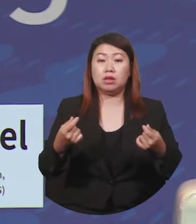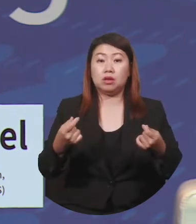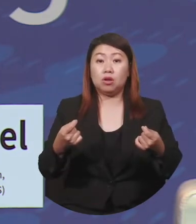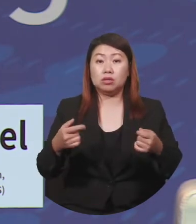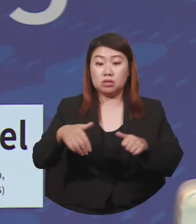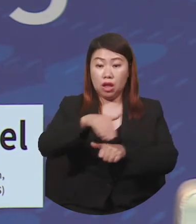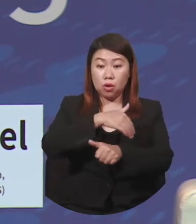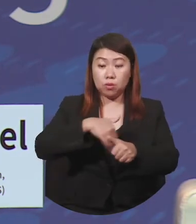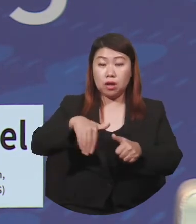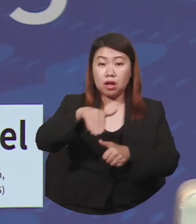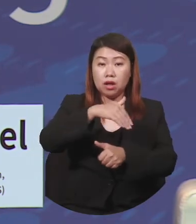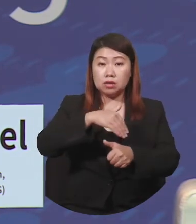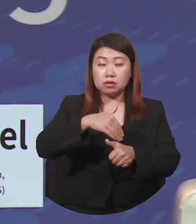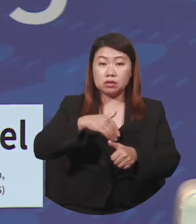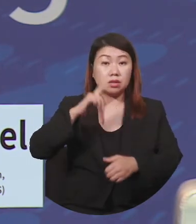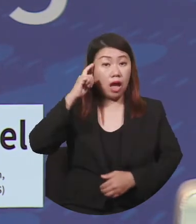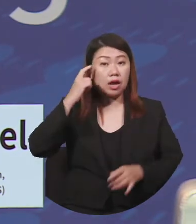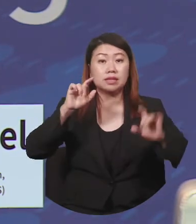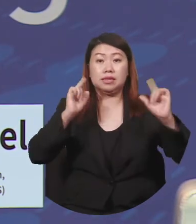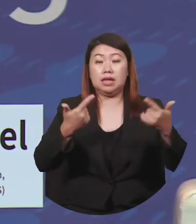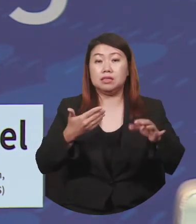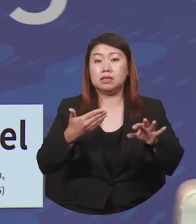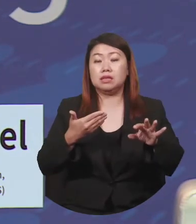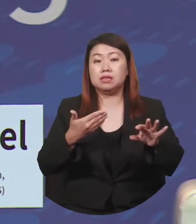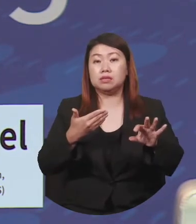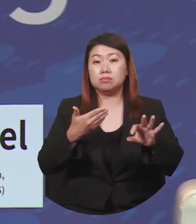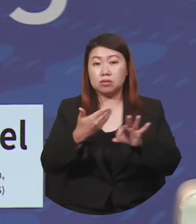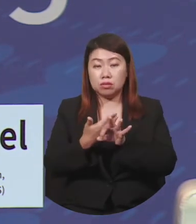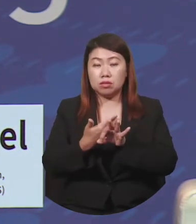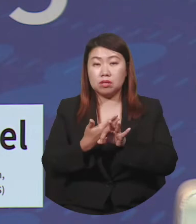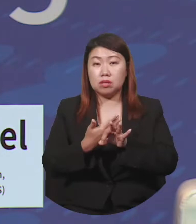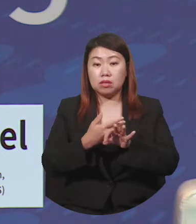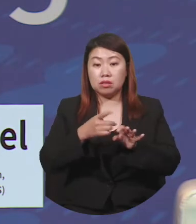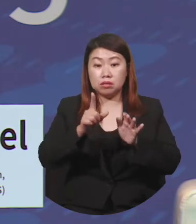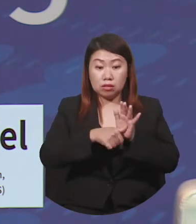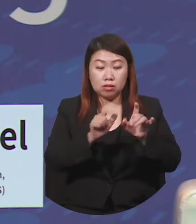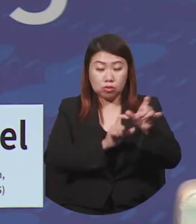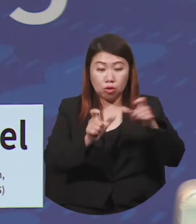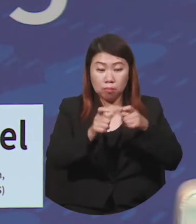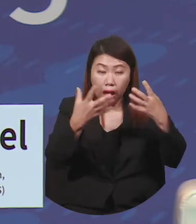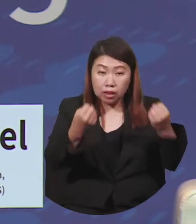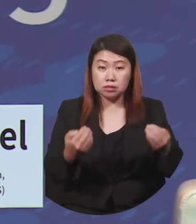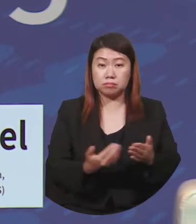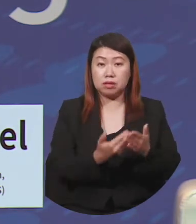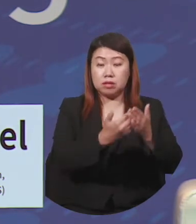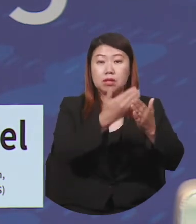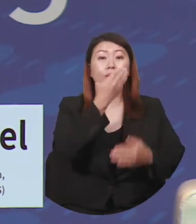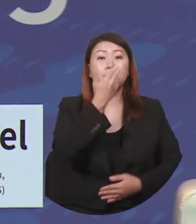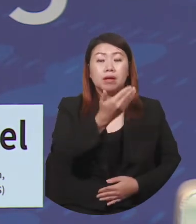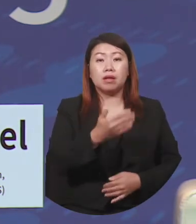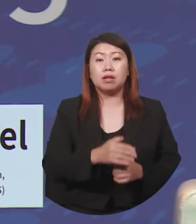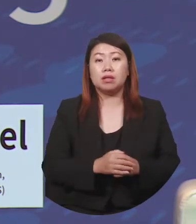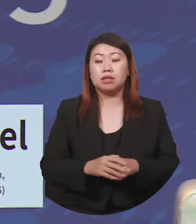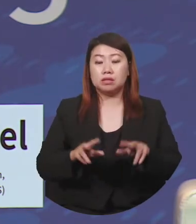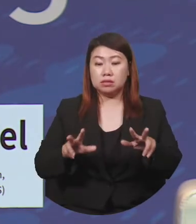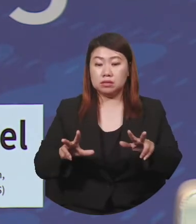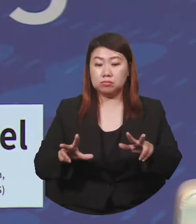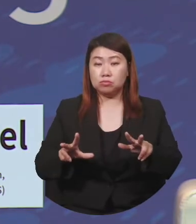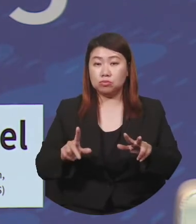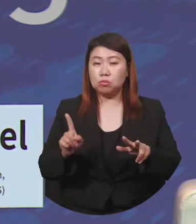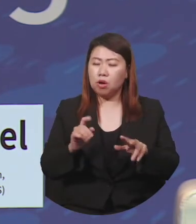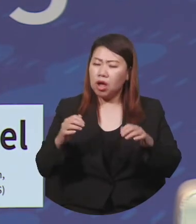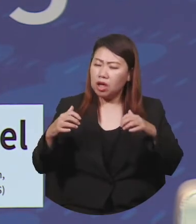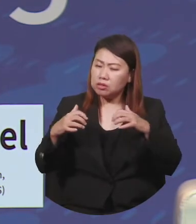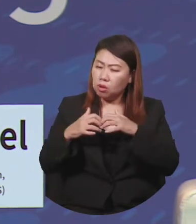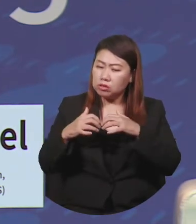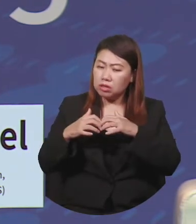not in a way which is comparable to the Cold War, I would say. Just to make it a